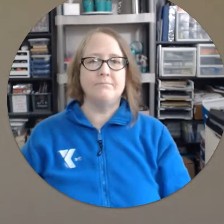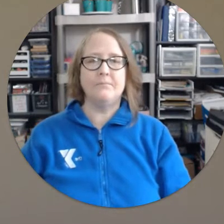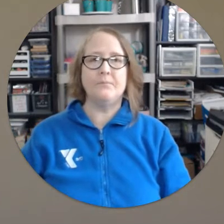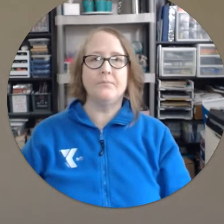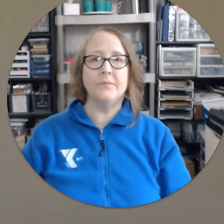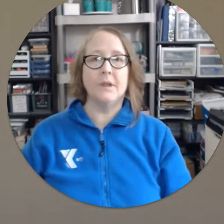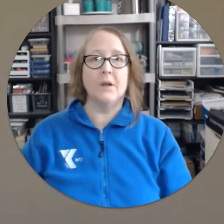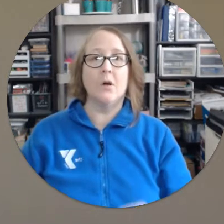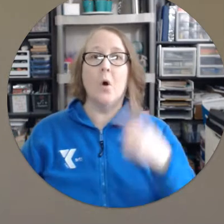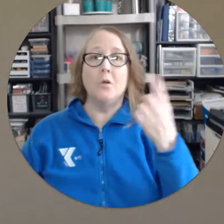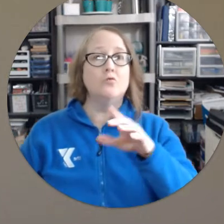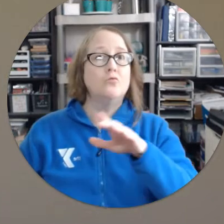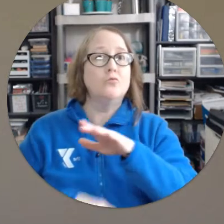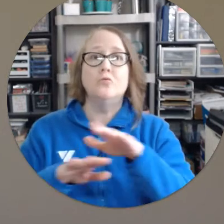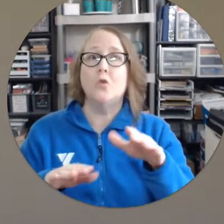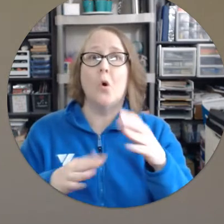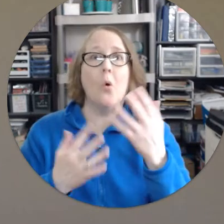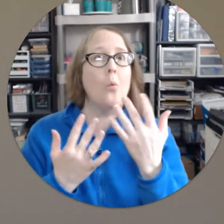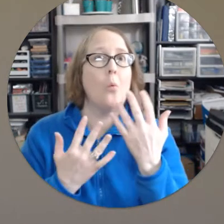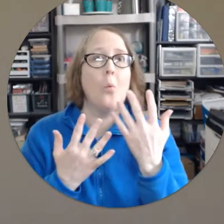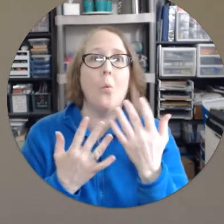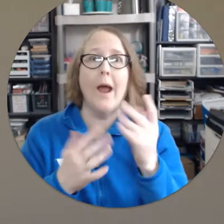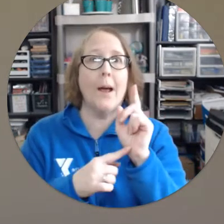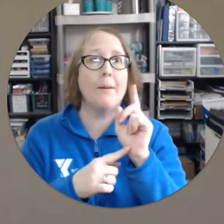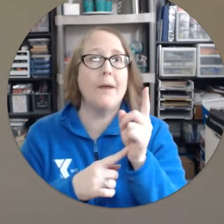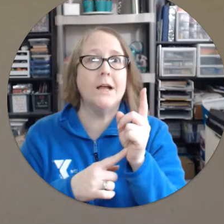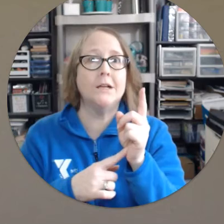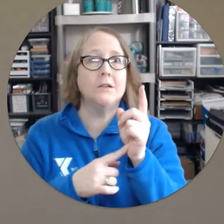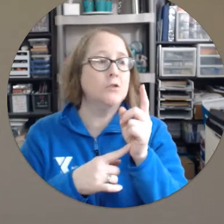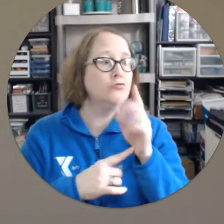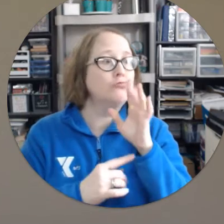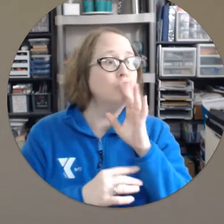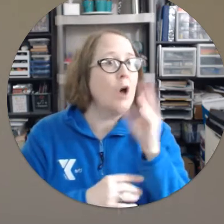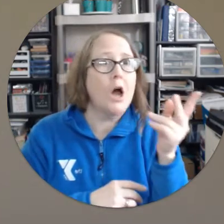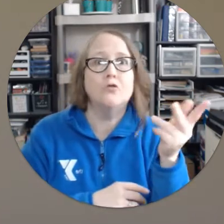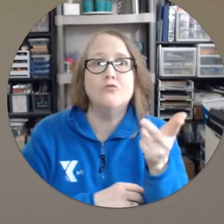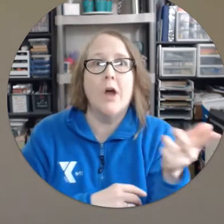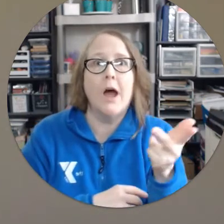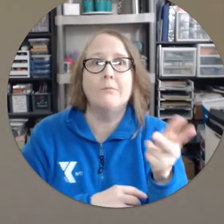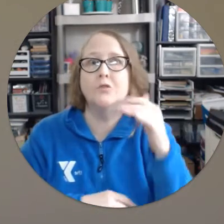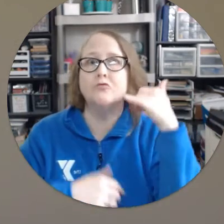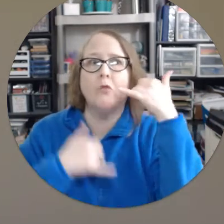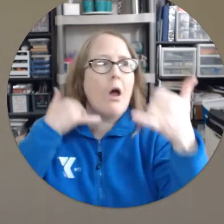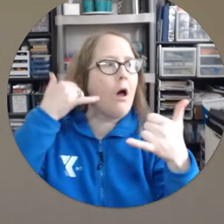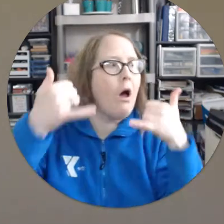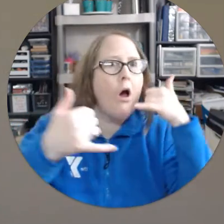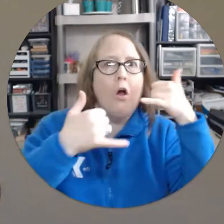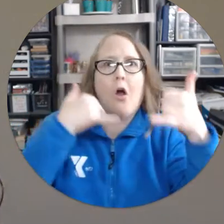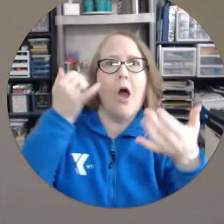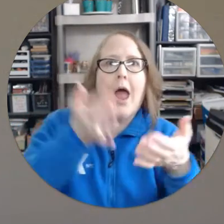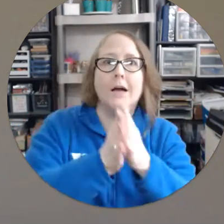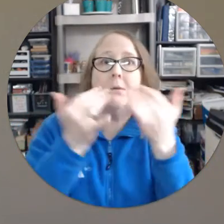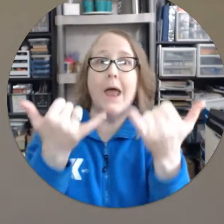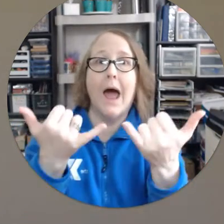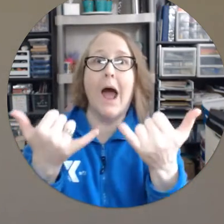"Only don't wait a minute to talk to them about it. Go call and ask them